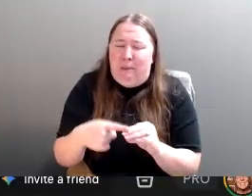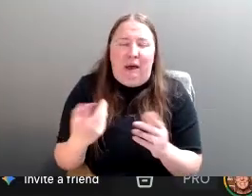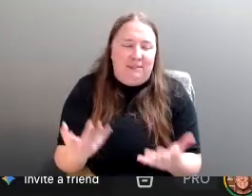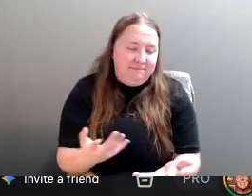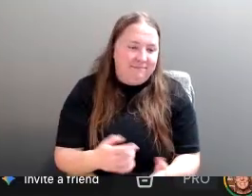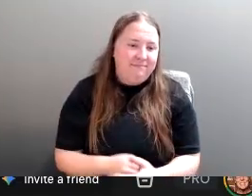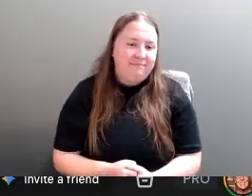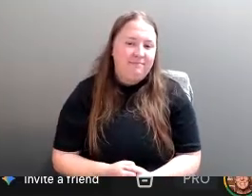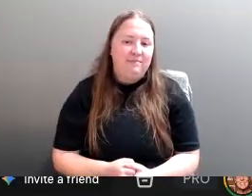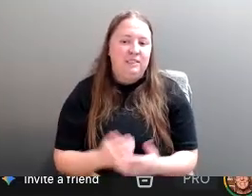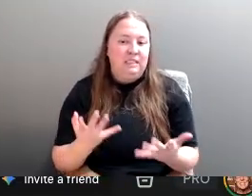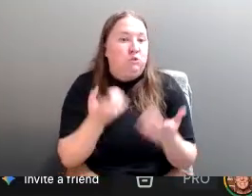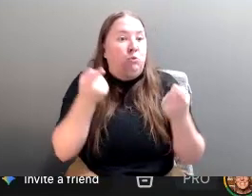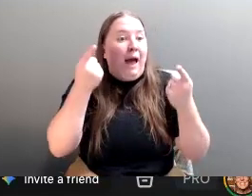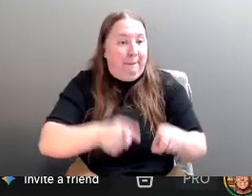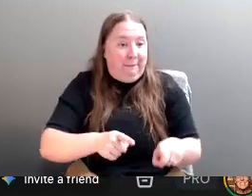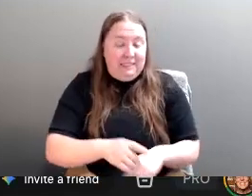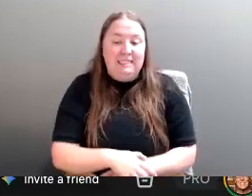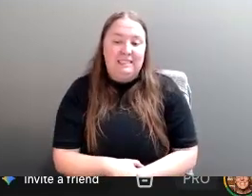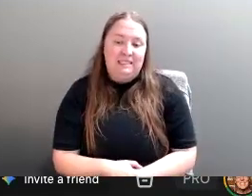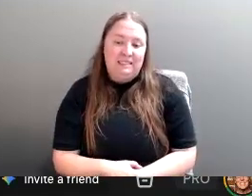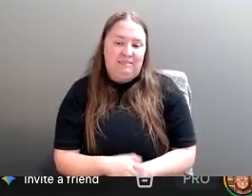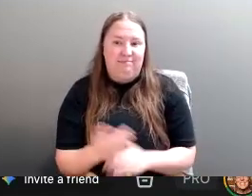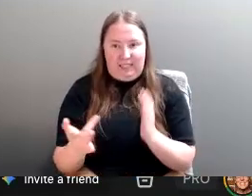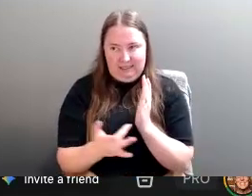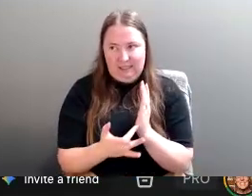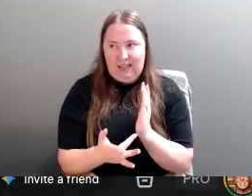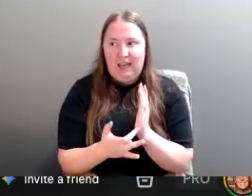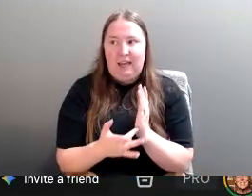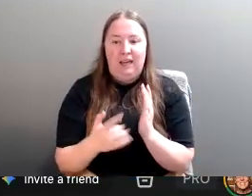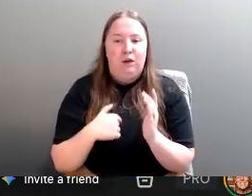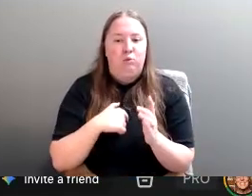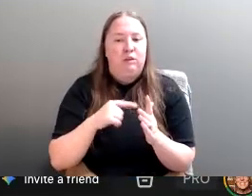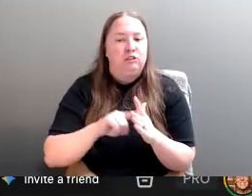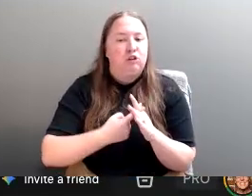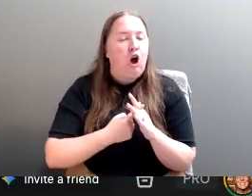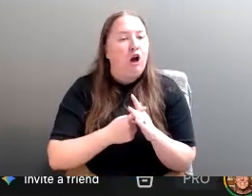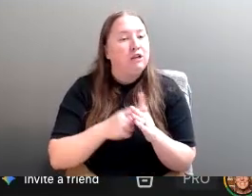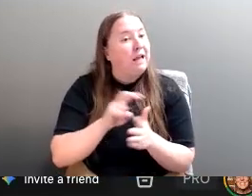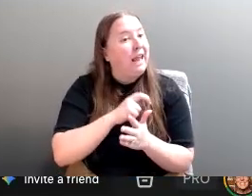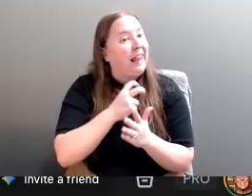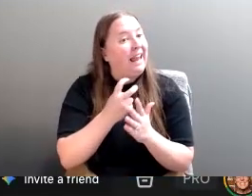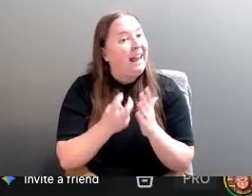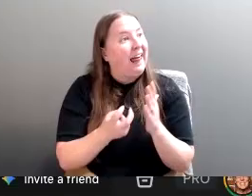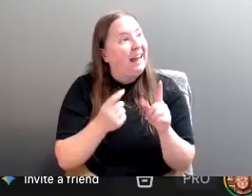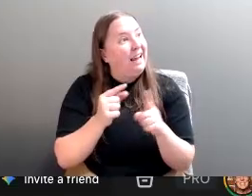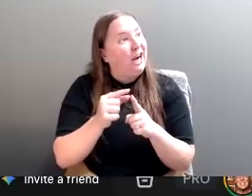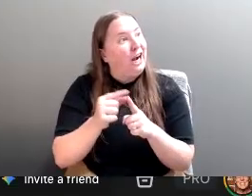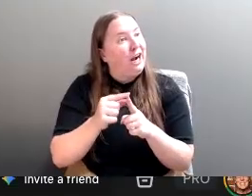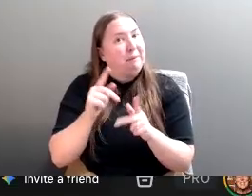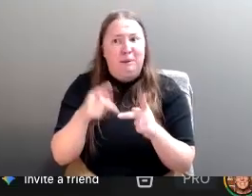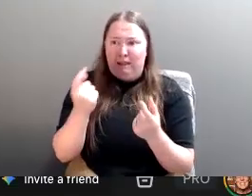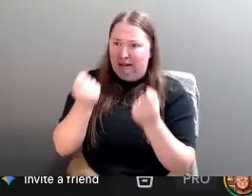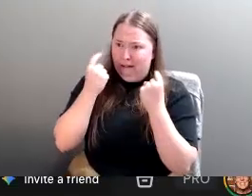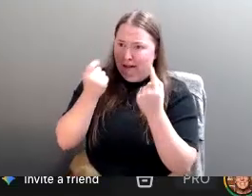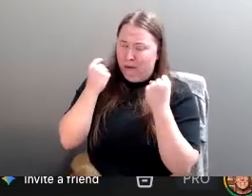right? So here's what happens in tech, right? We start to go down the rabbit hole and use terms and people are like, what